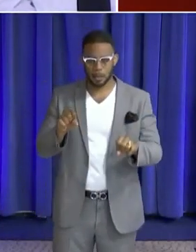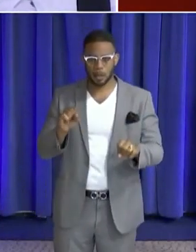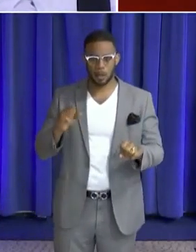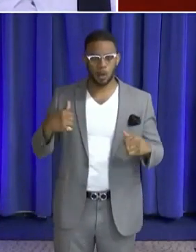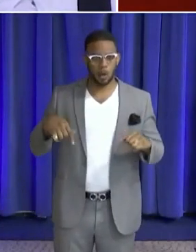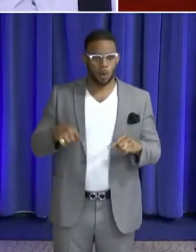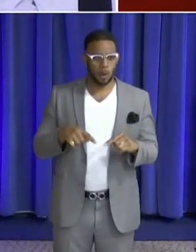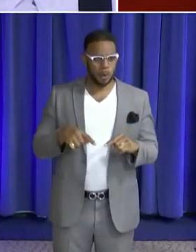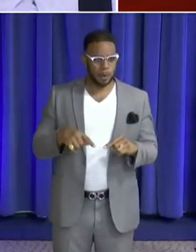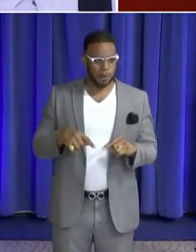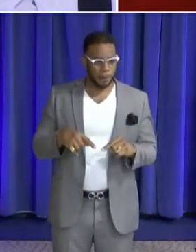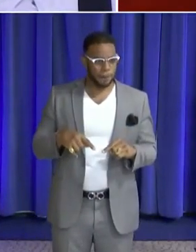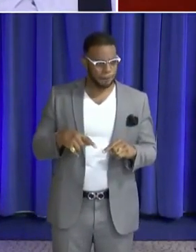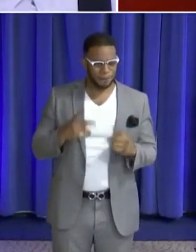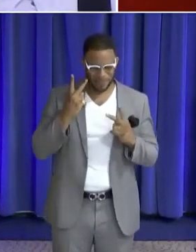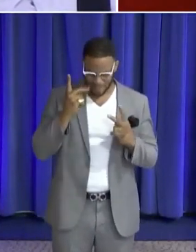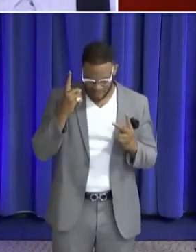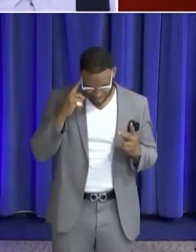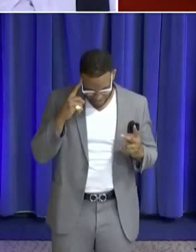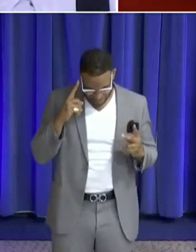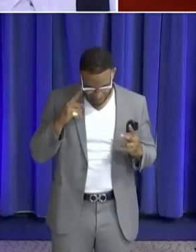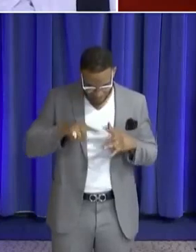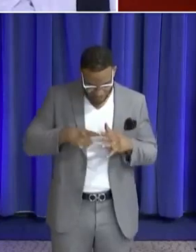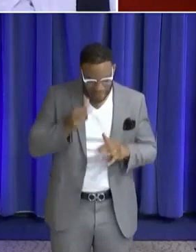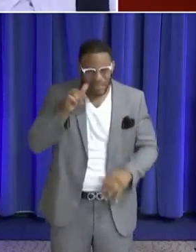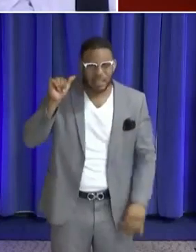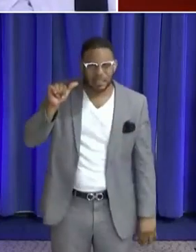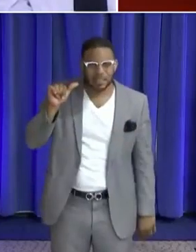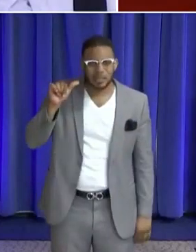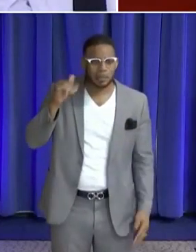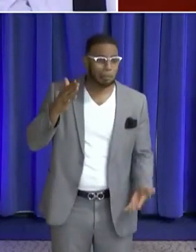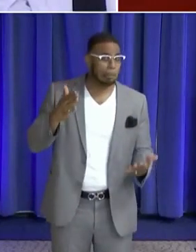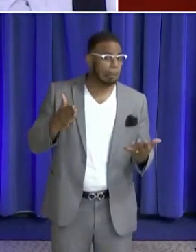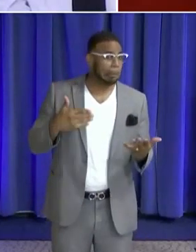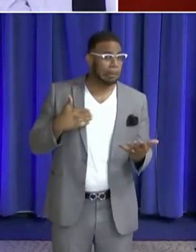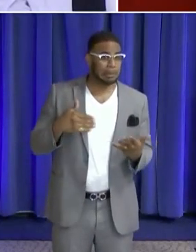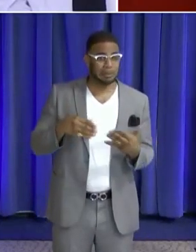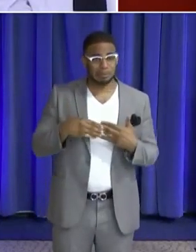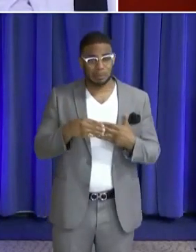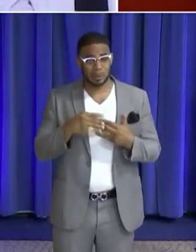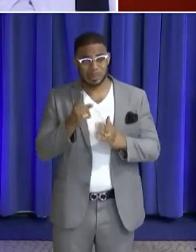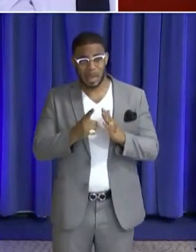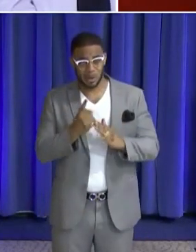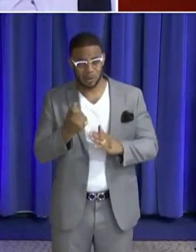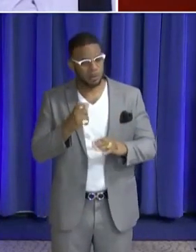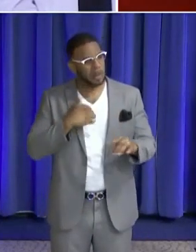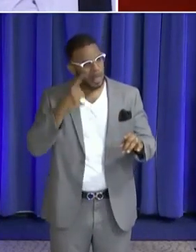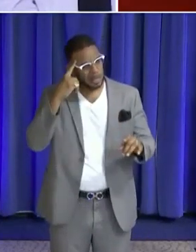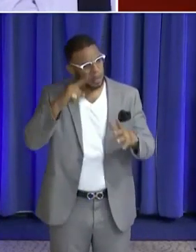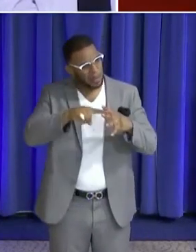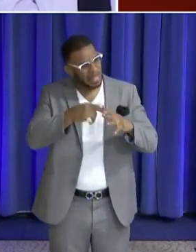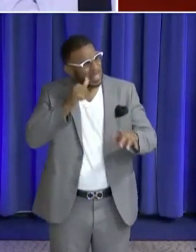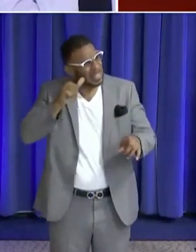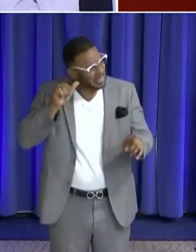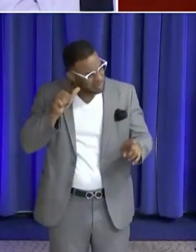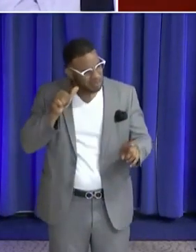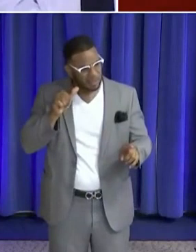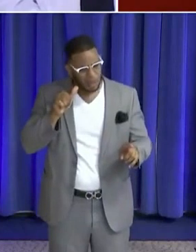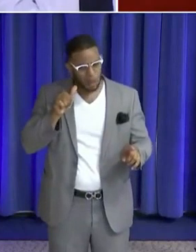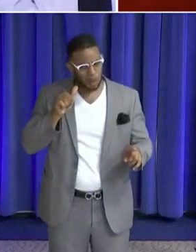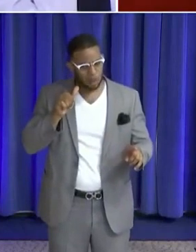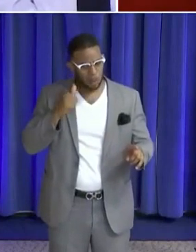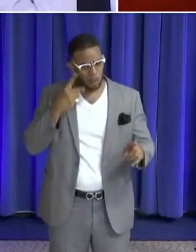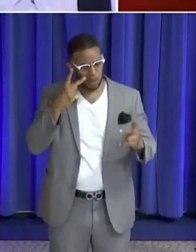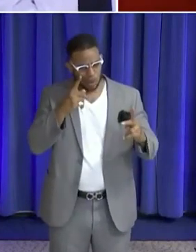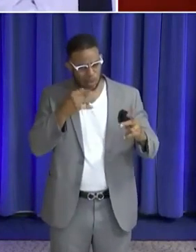we saw, I think beginning yesterday, and maybe I'm losing the hours a little bit, but I think beginning yesterday, we saw